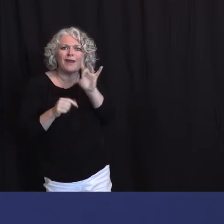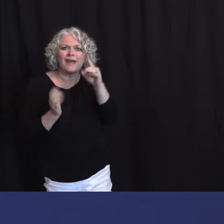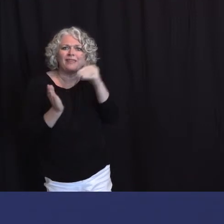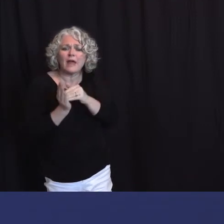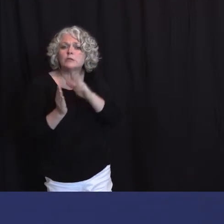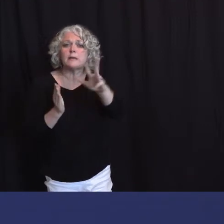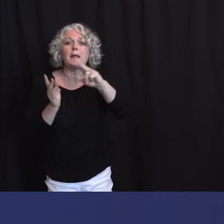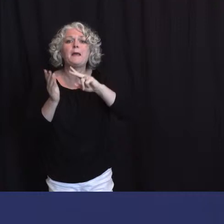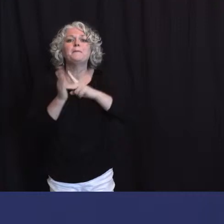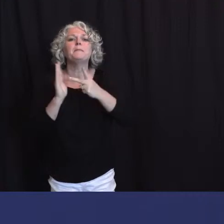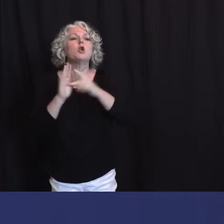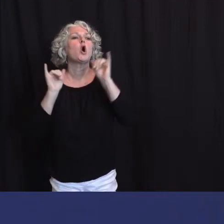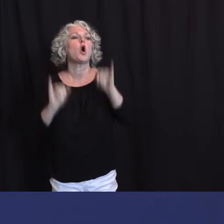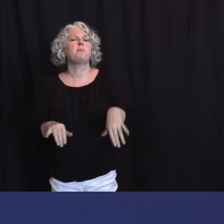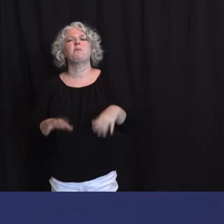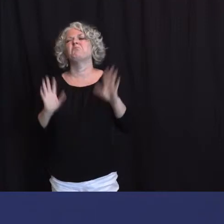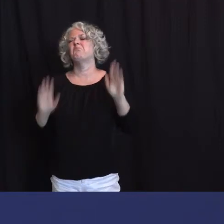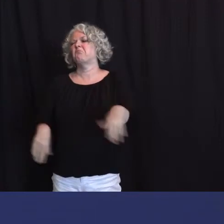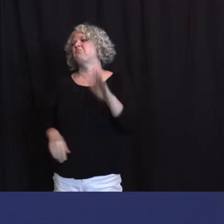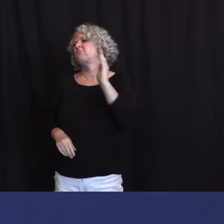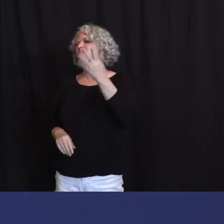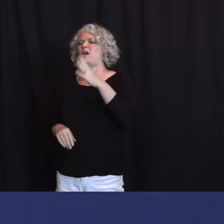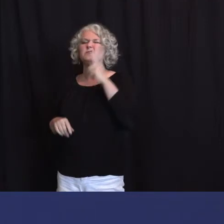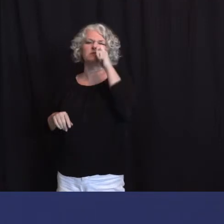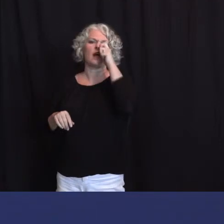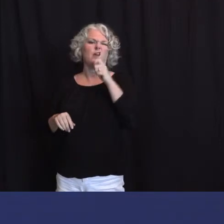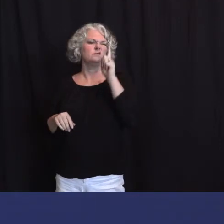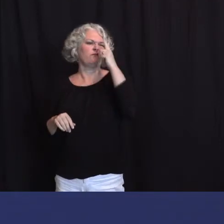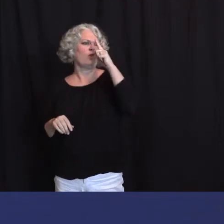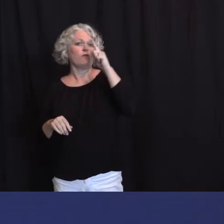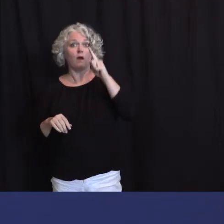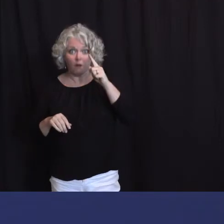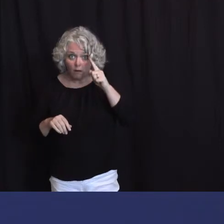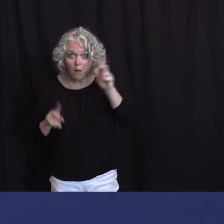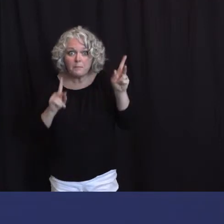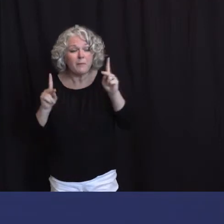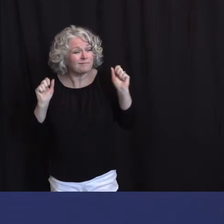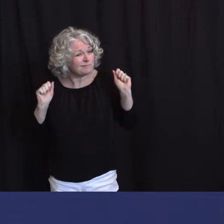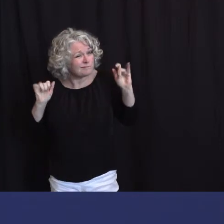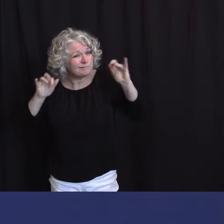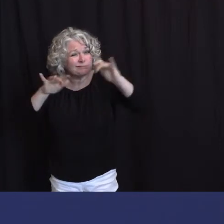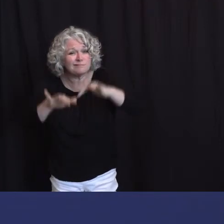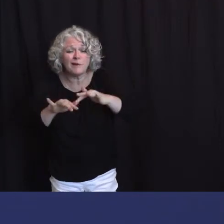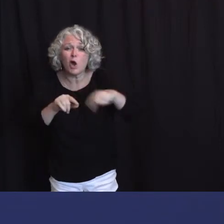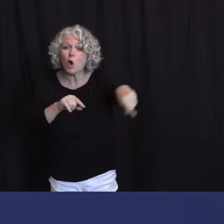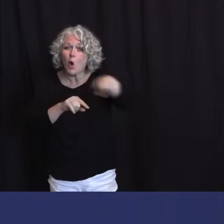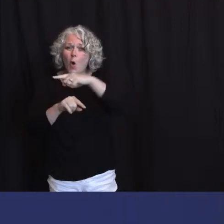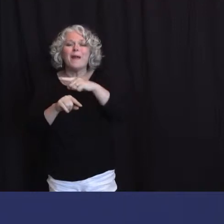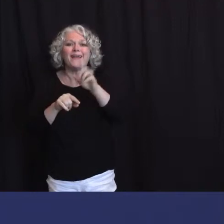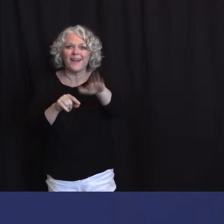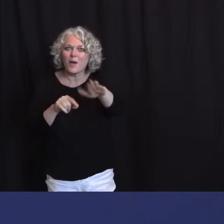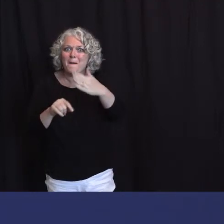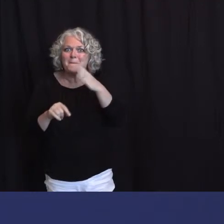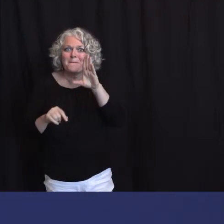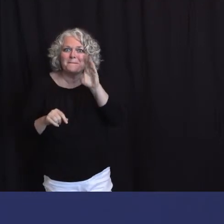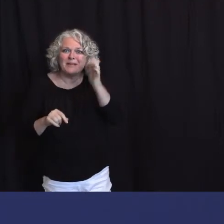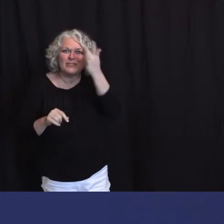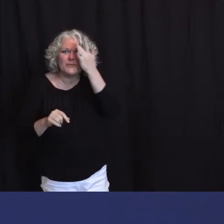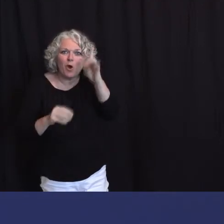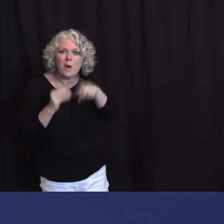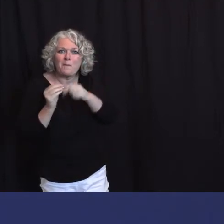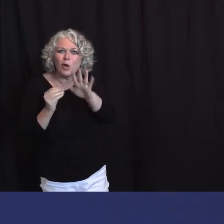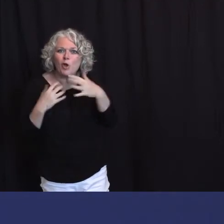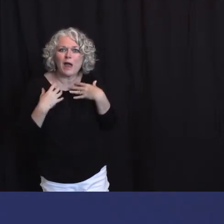out and getting tested, and that's probably a good thing. The more information you have at your disposal, the smarter you can be in terms of making decisions about your own personal health.